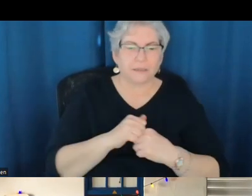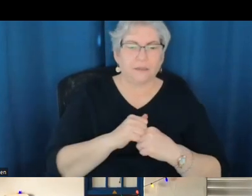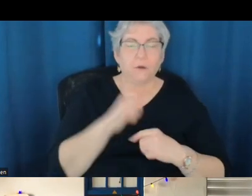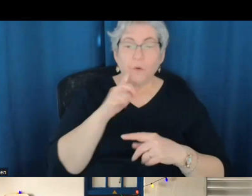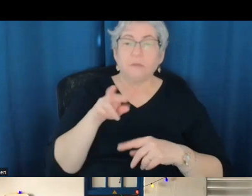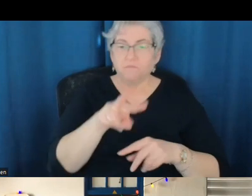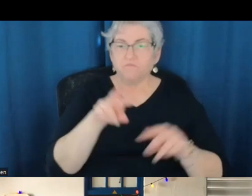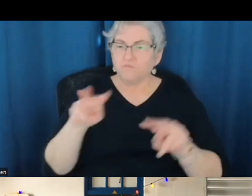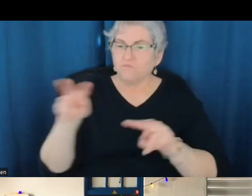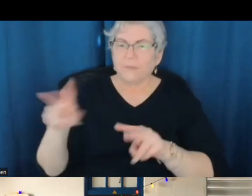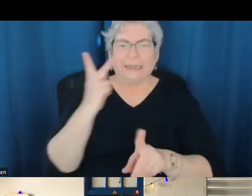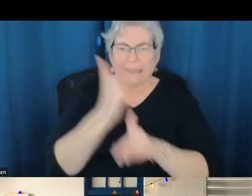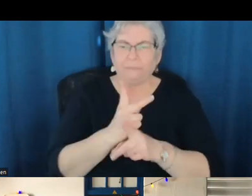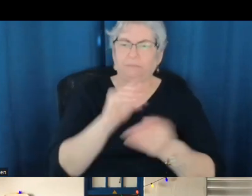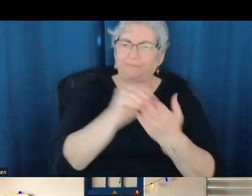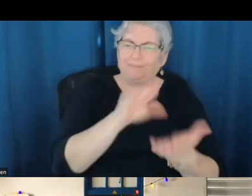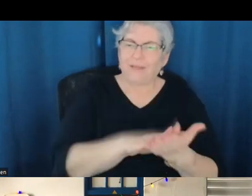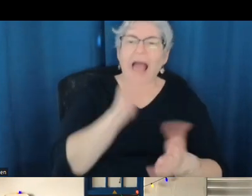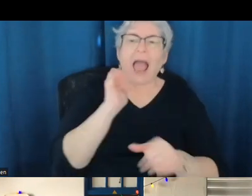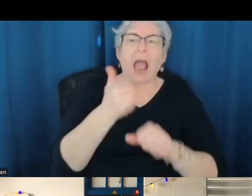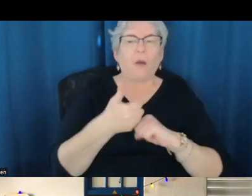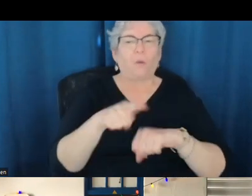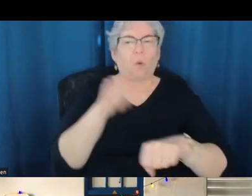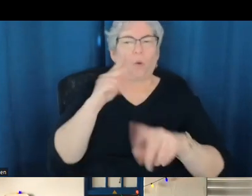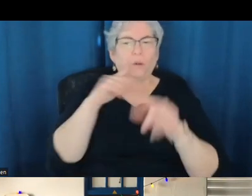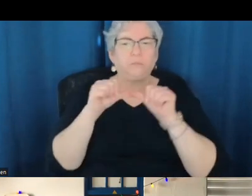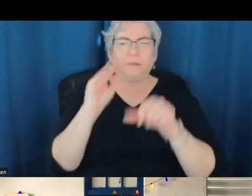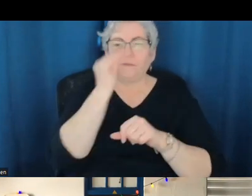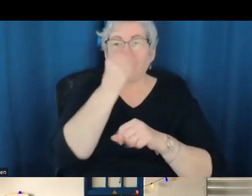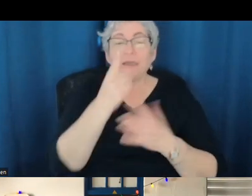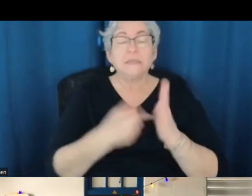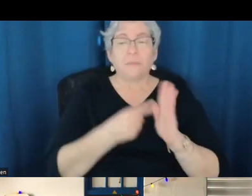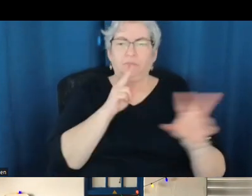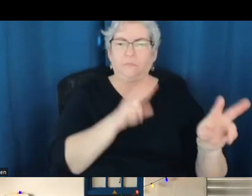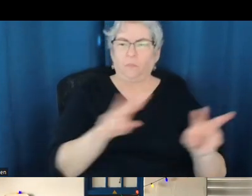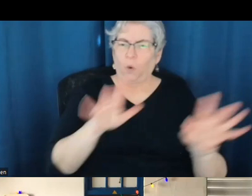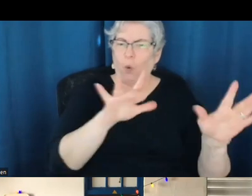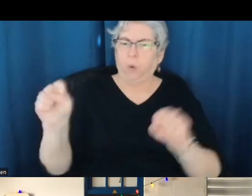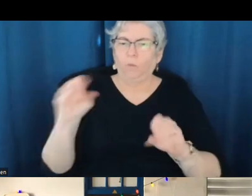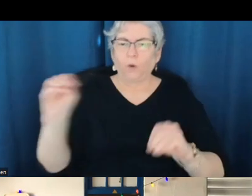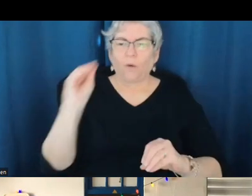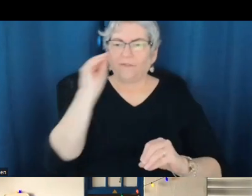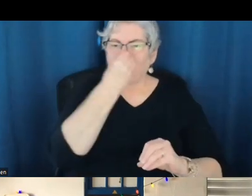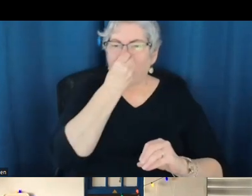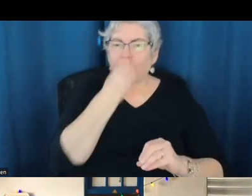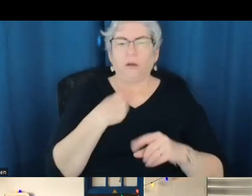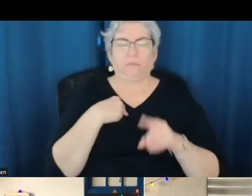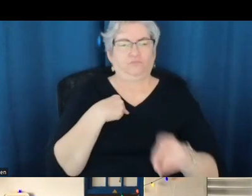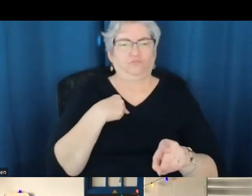when each species bloom in your garden. If you notice there are periods of time where nothing is blooming, look for a species to fill that